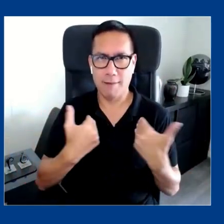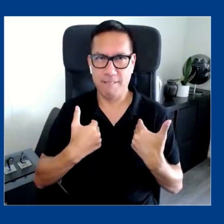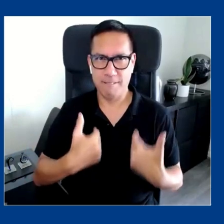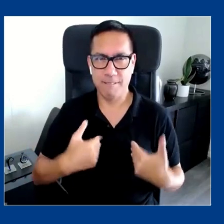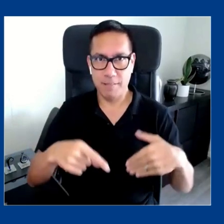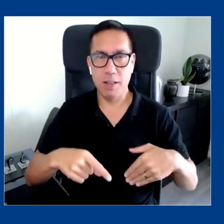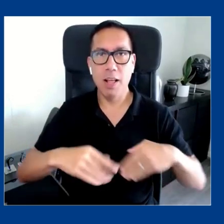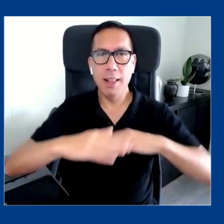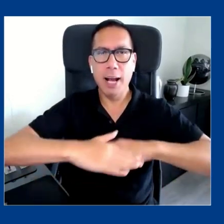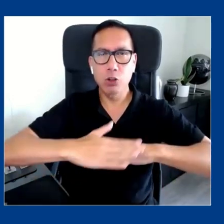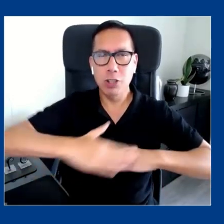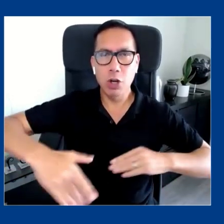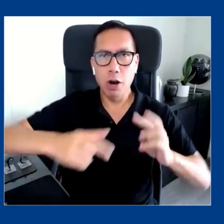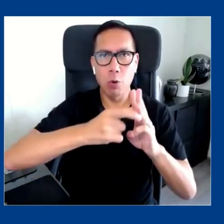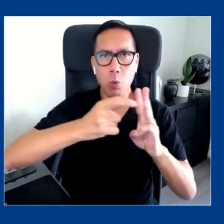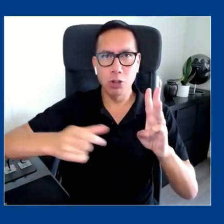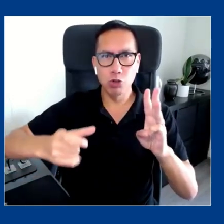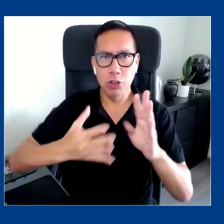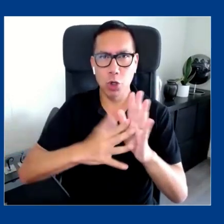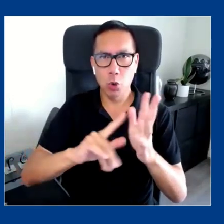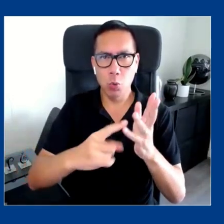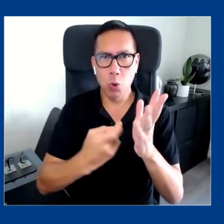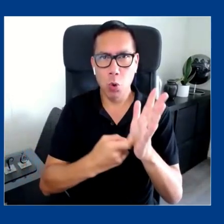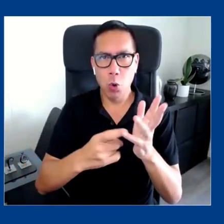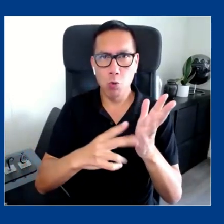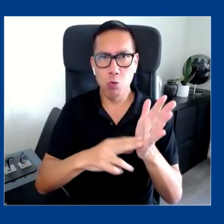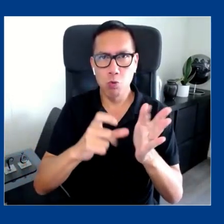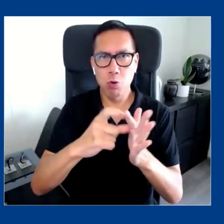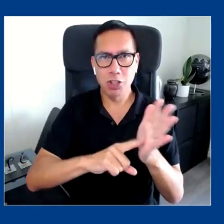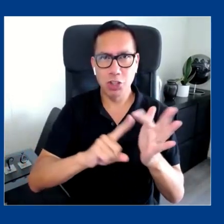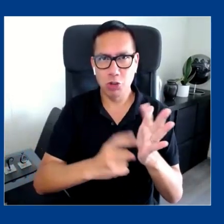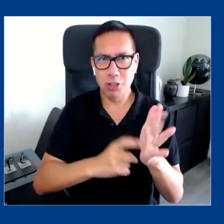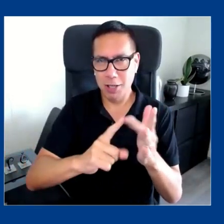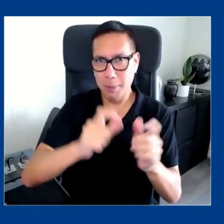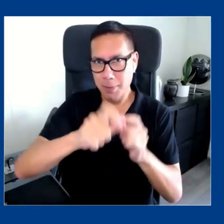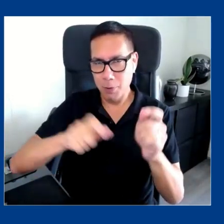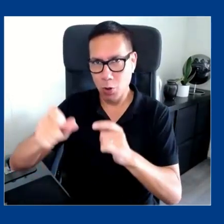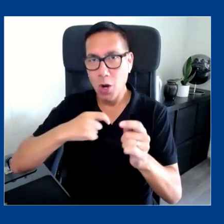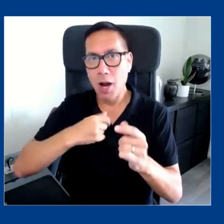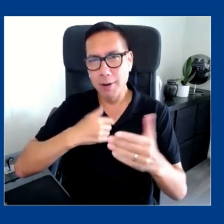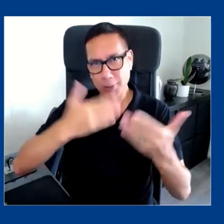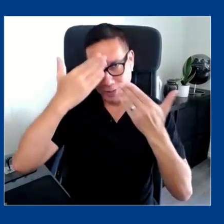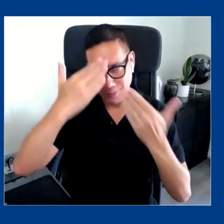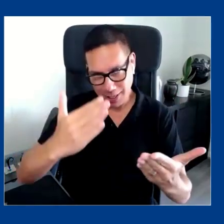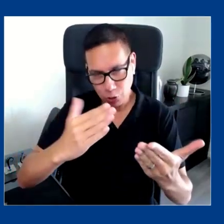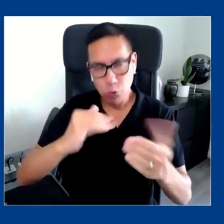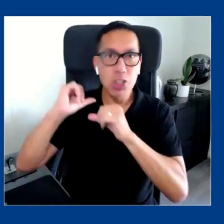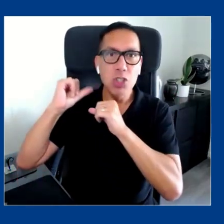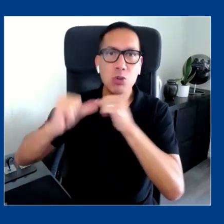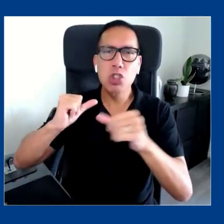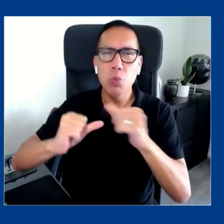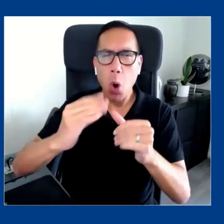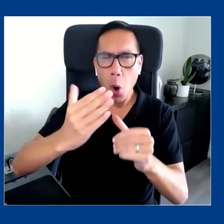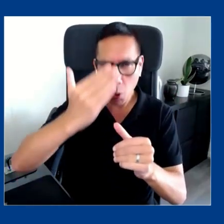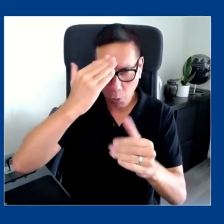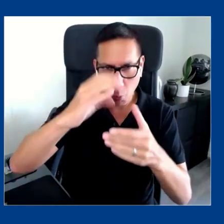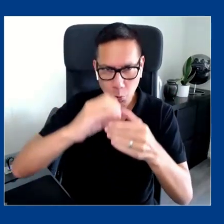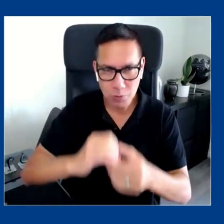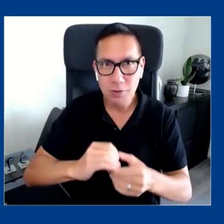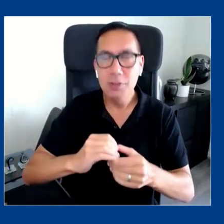Wurundjeri people, and I pay my respects to the traditional owners and to their elders, past and